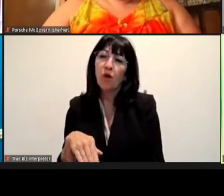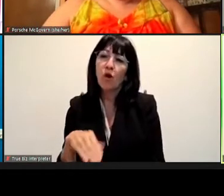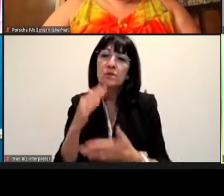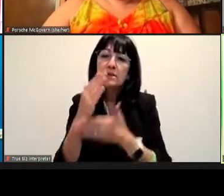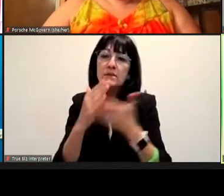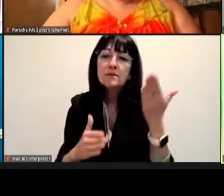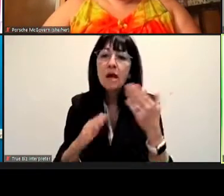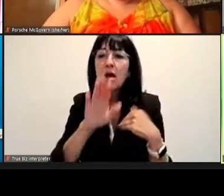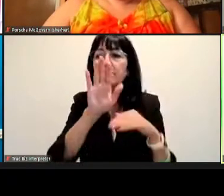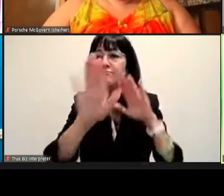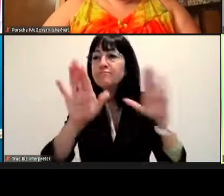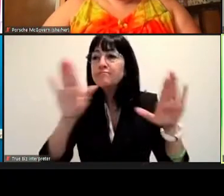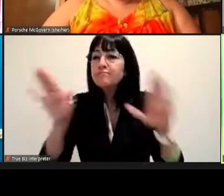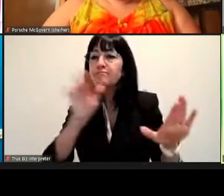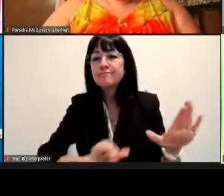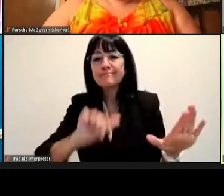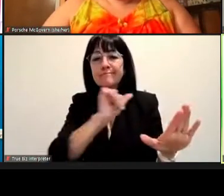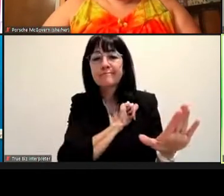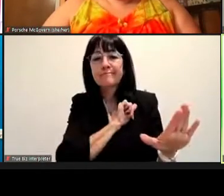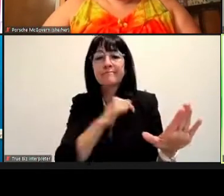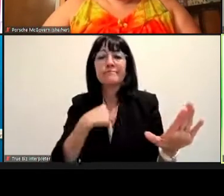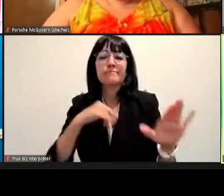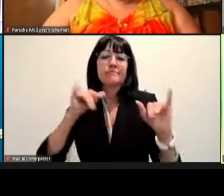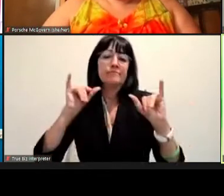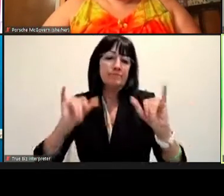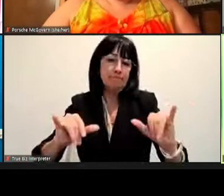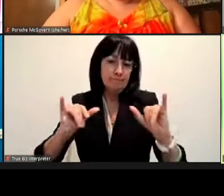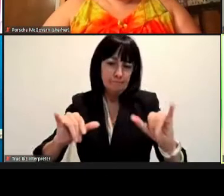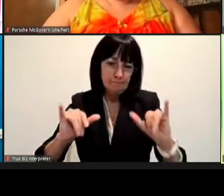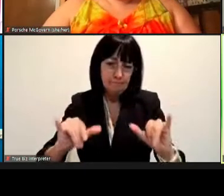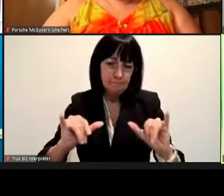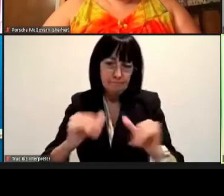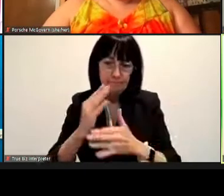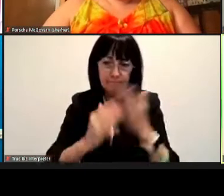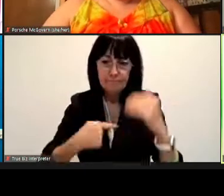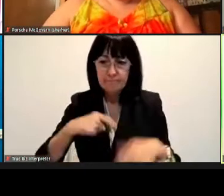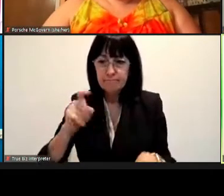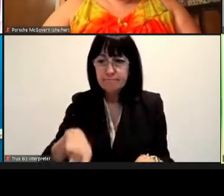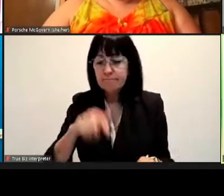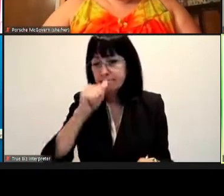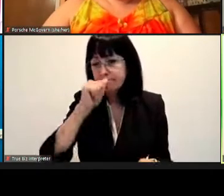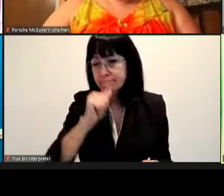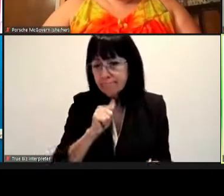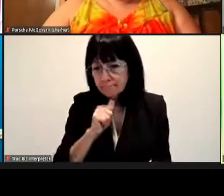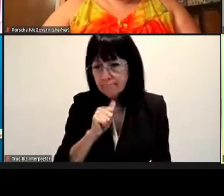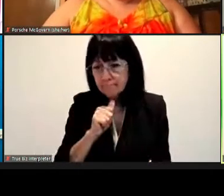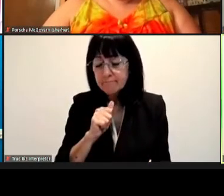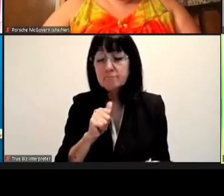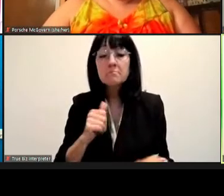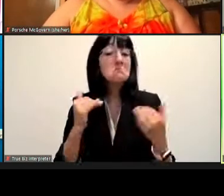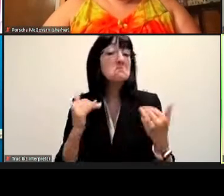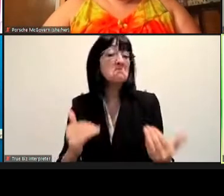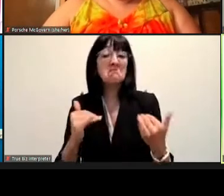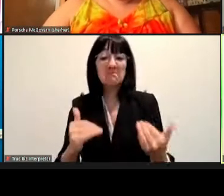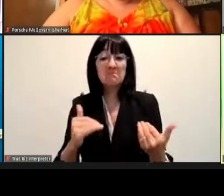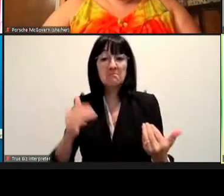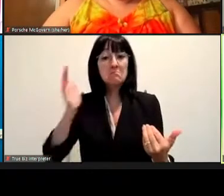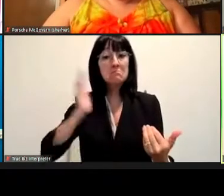in workplaces. And so I just make a point of saying, when something happens, saying something. And that's not something that